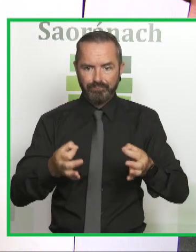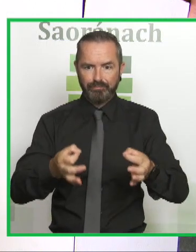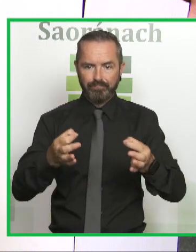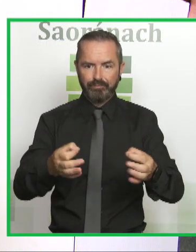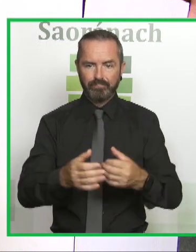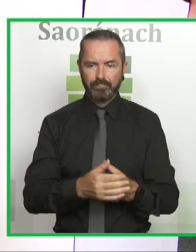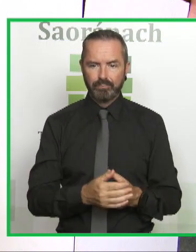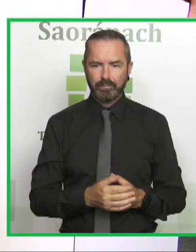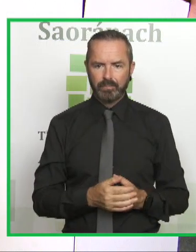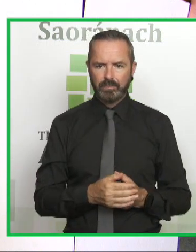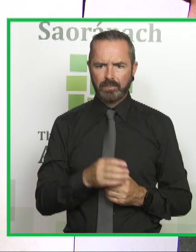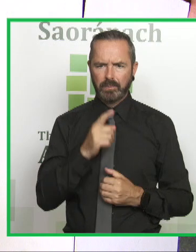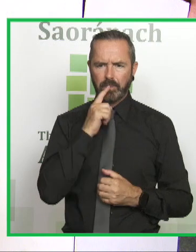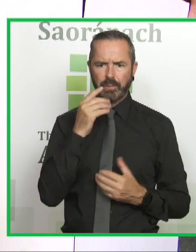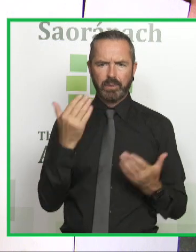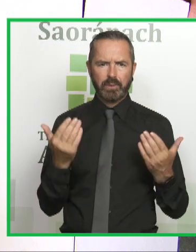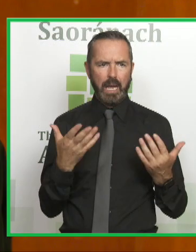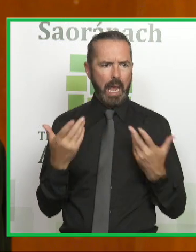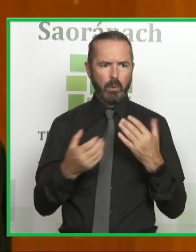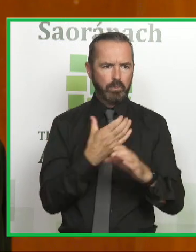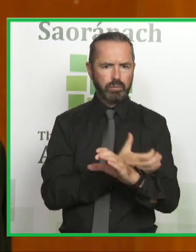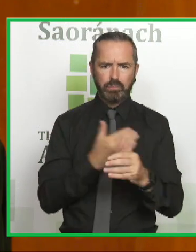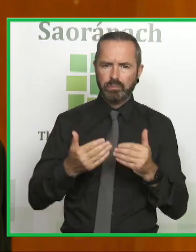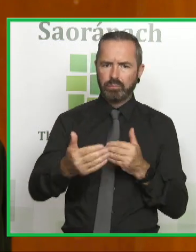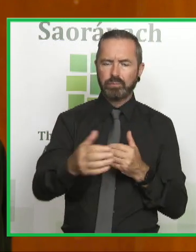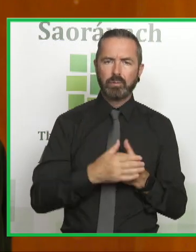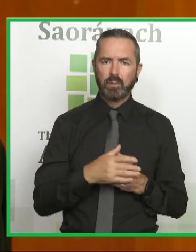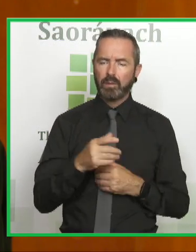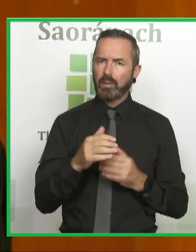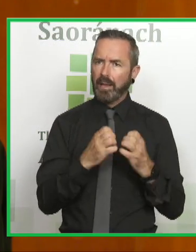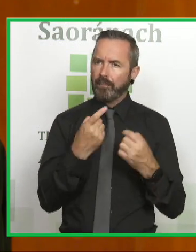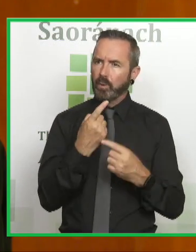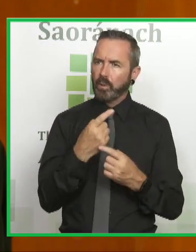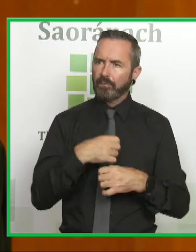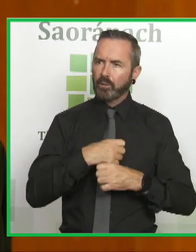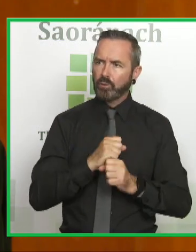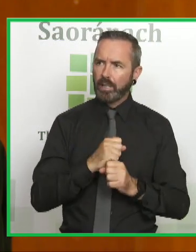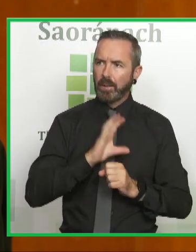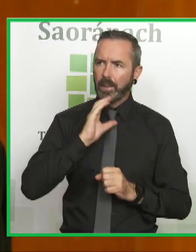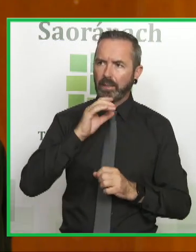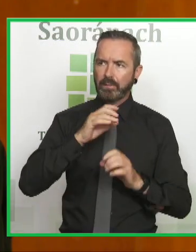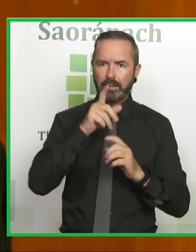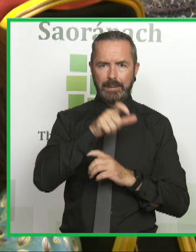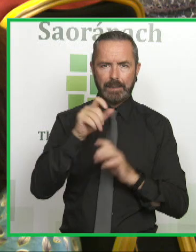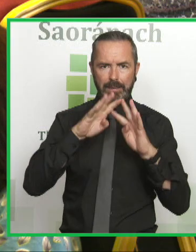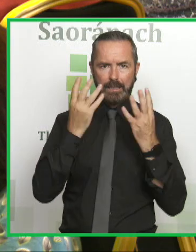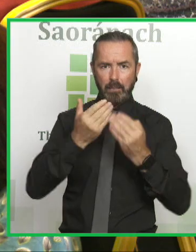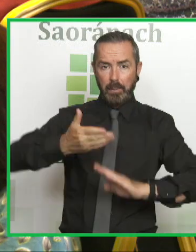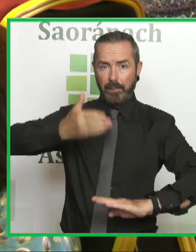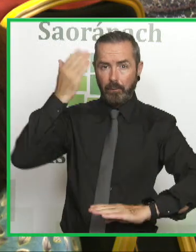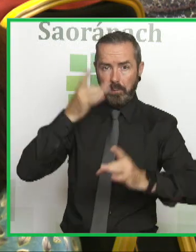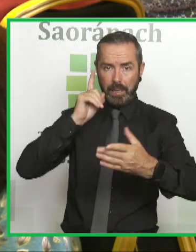of how it progresses from nowhere to somewhere. So that was a real level of frustration that you've expressed to me throughout yesterday and indeed yesterday